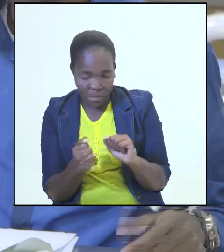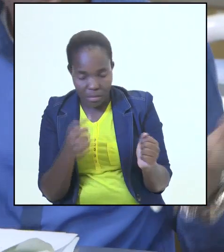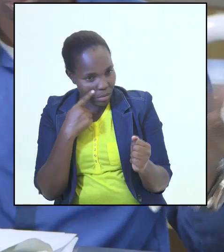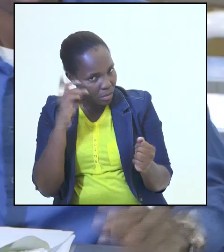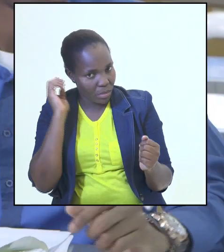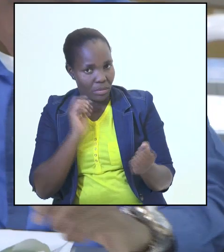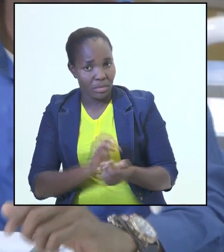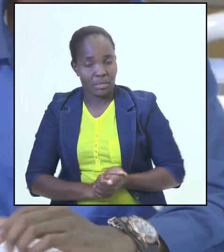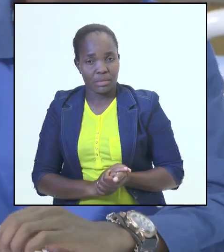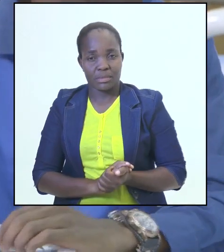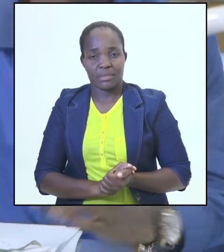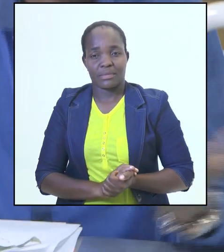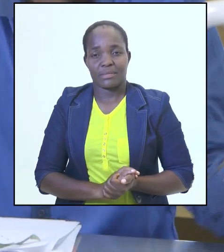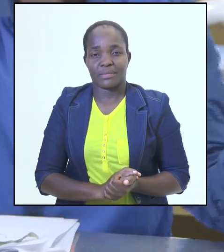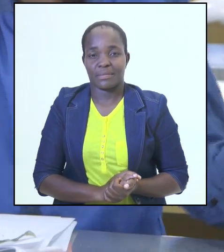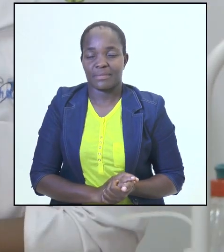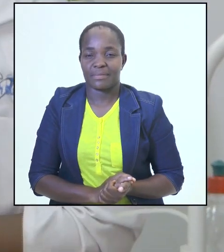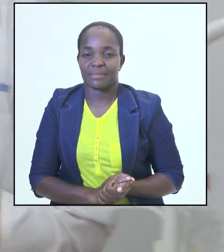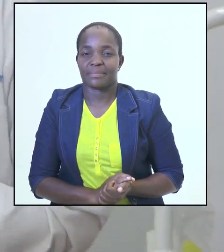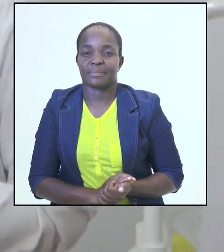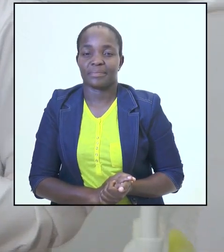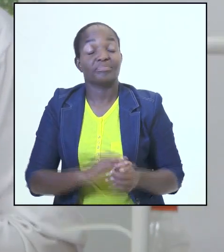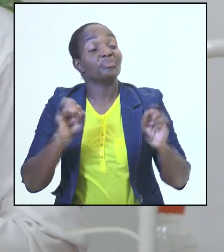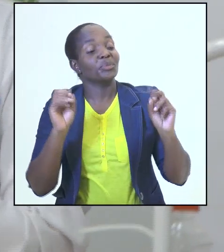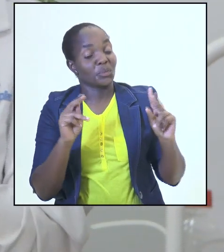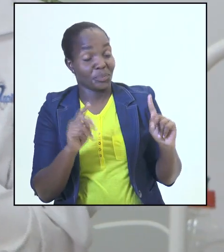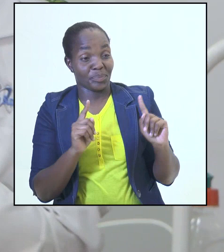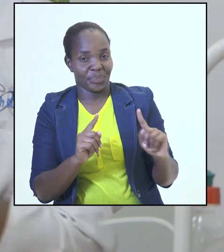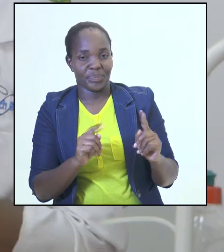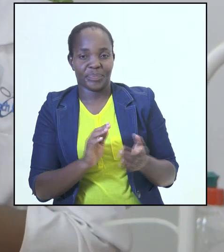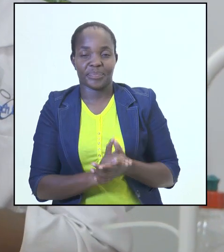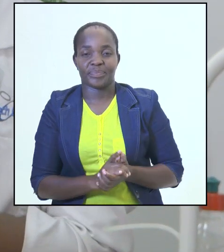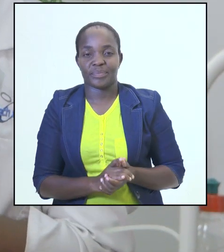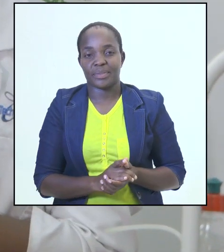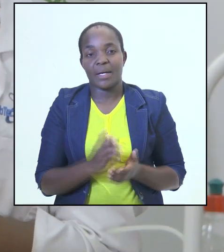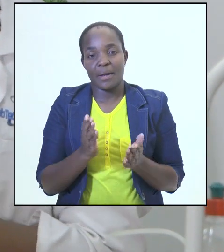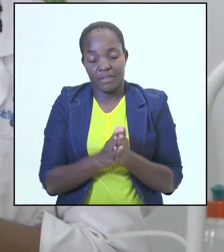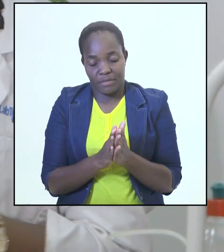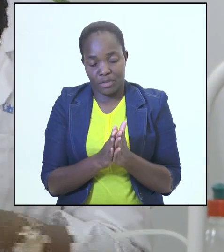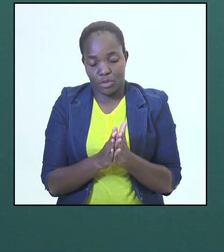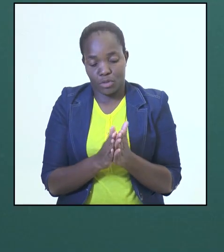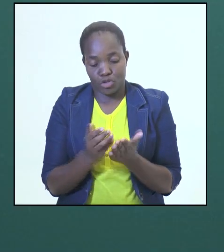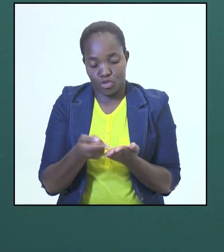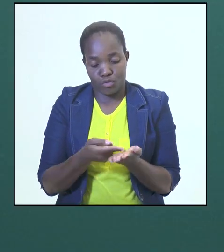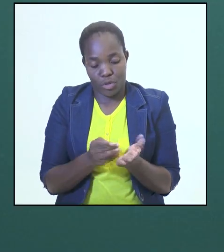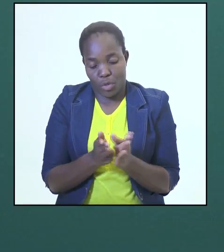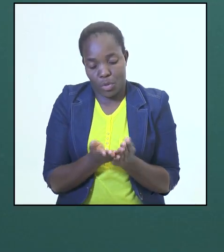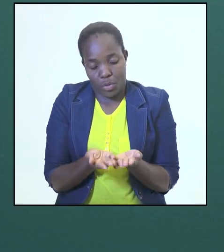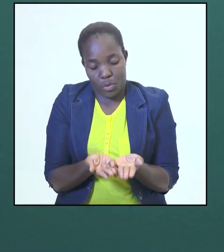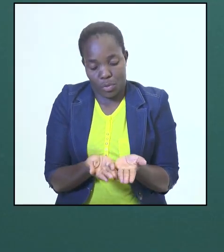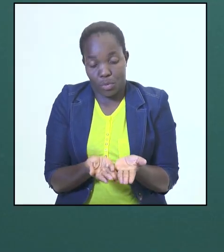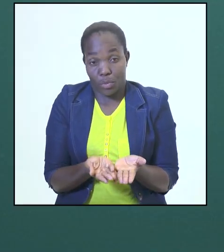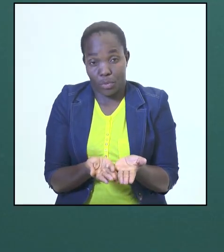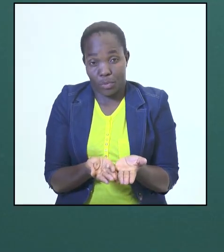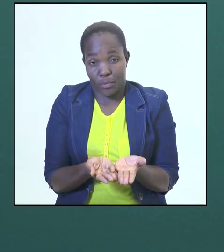Oh, okay. Okay, so let's look at the inside of the leaf. The internal leaf